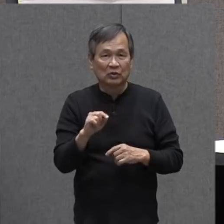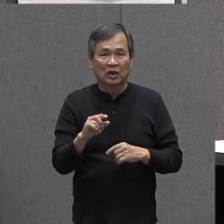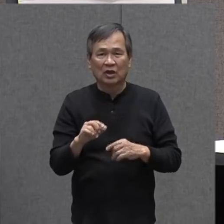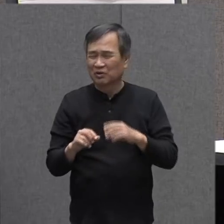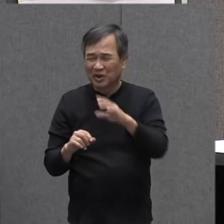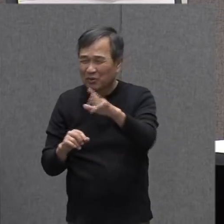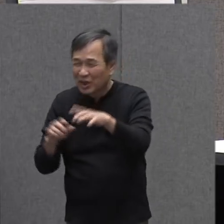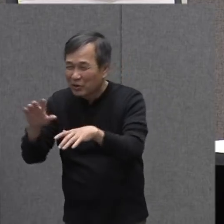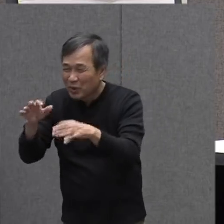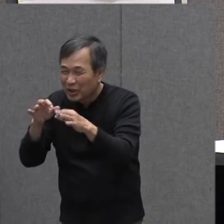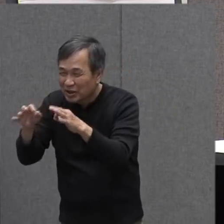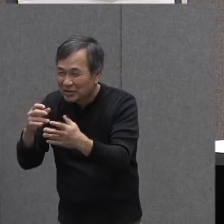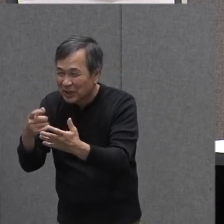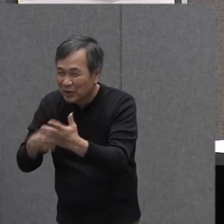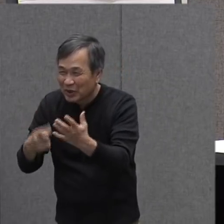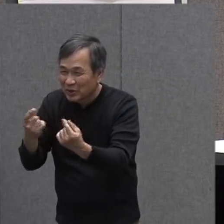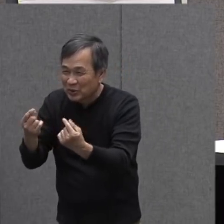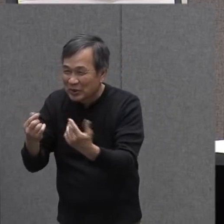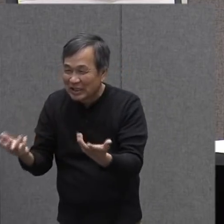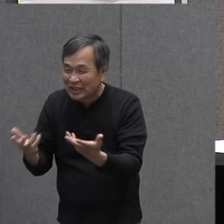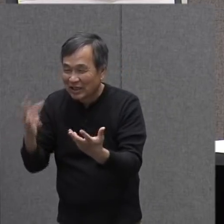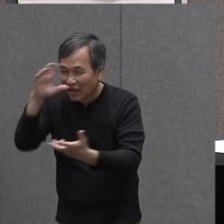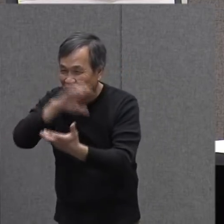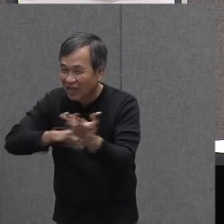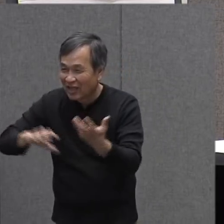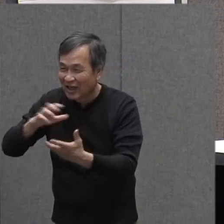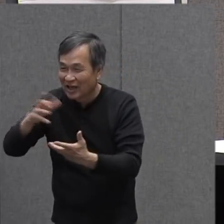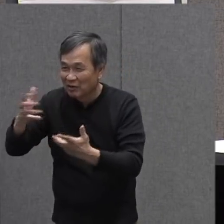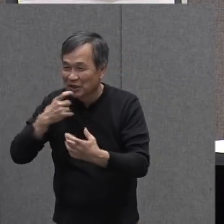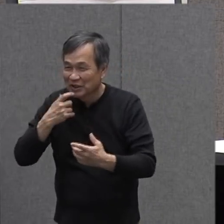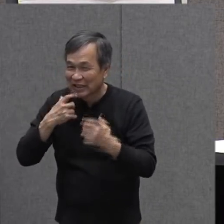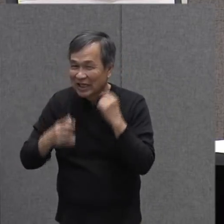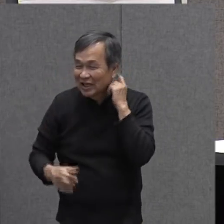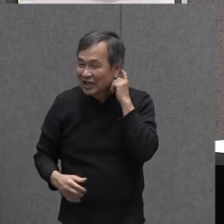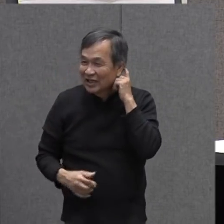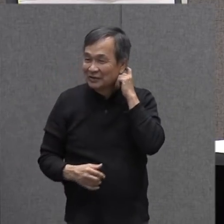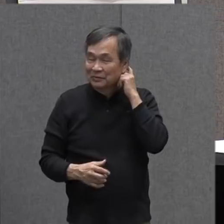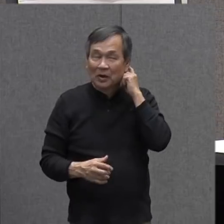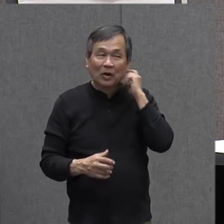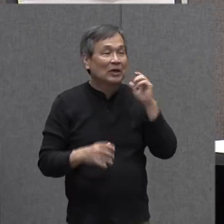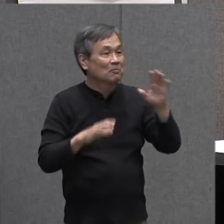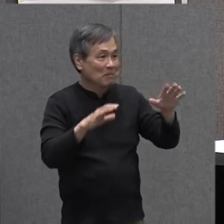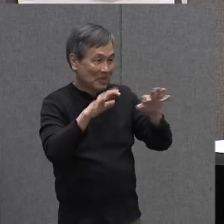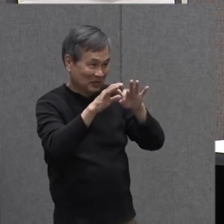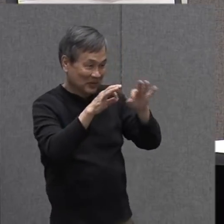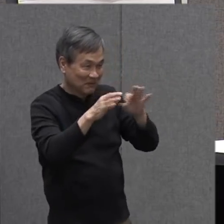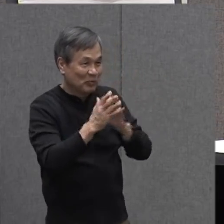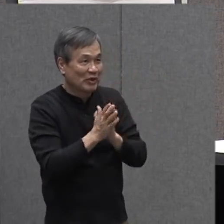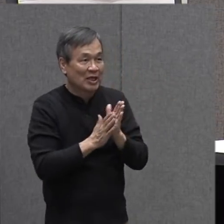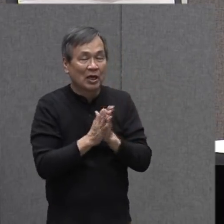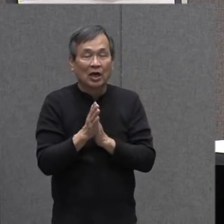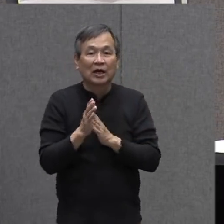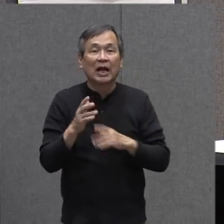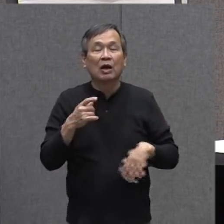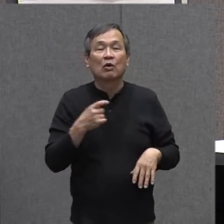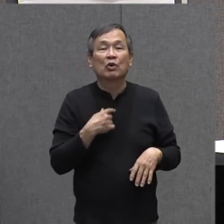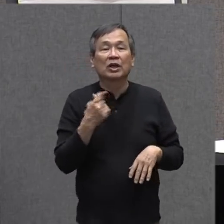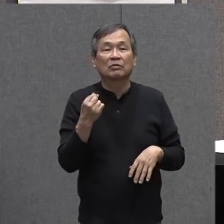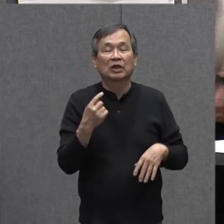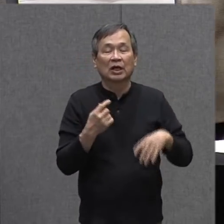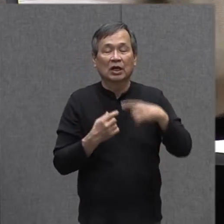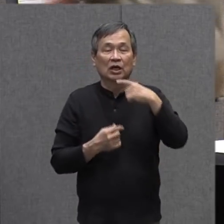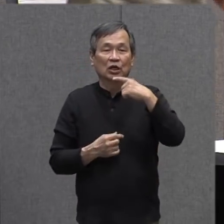don't belong than others. But I'm going to start off by saying... You know something? Am I on? I think so. I know one